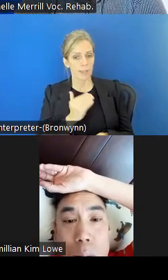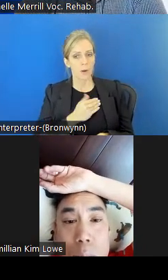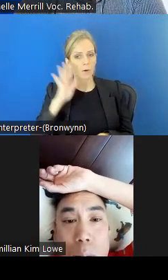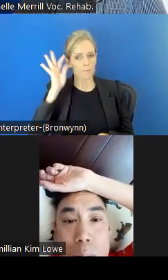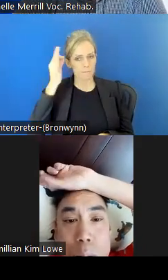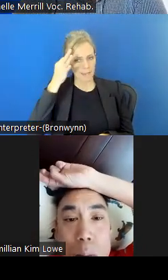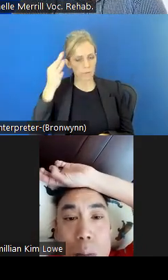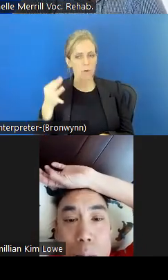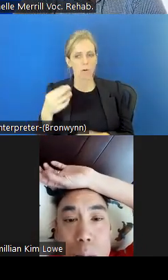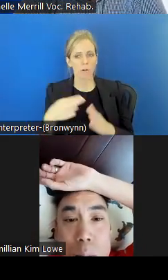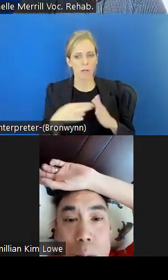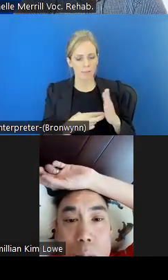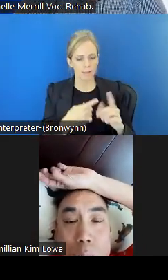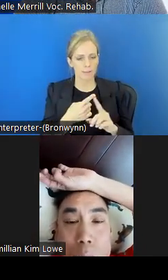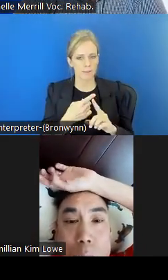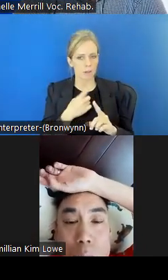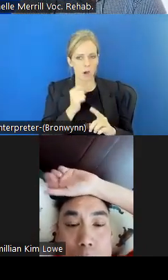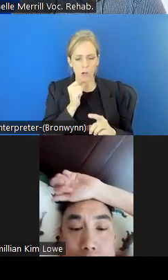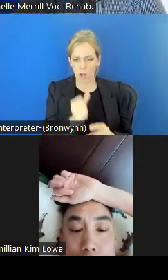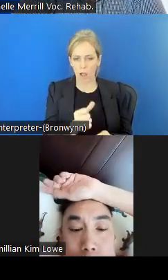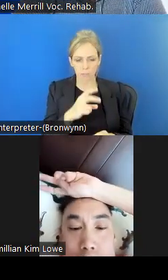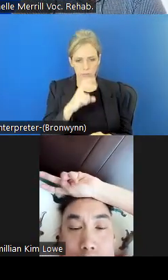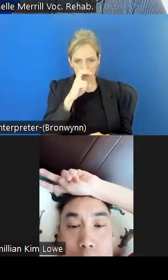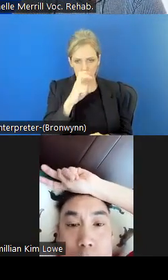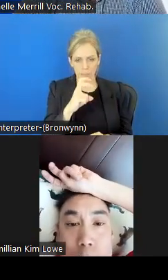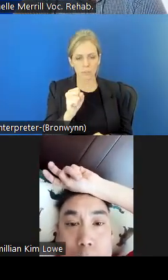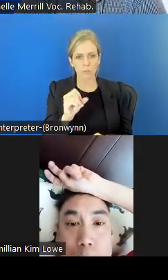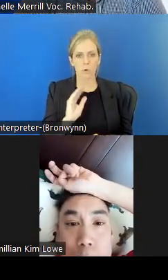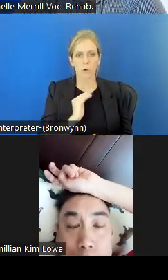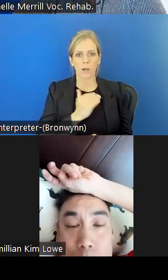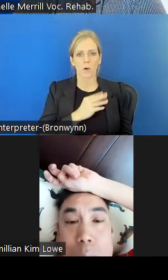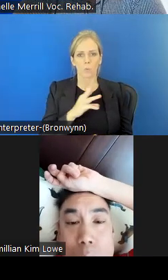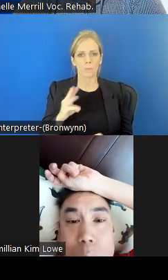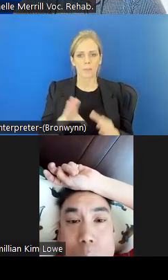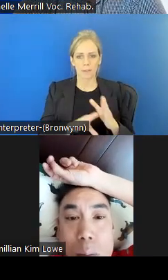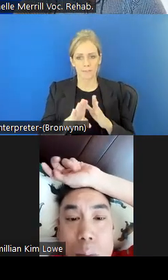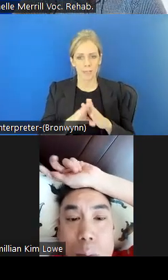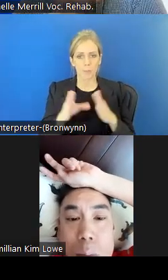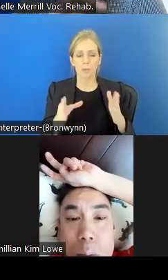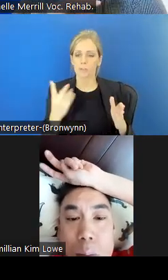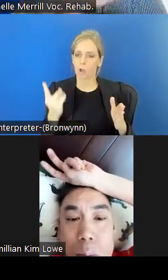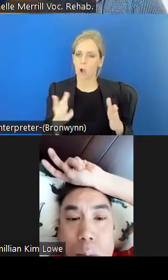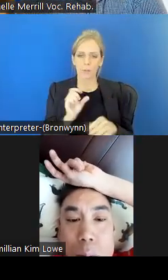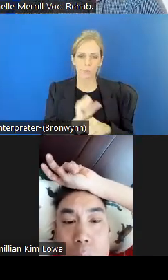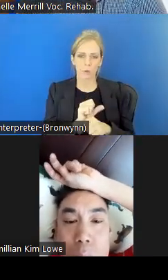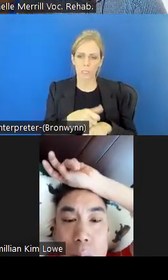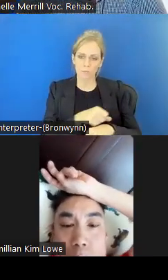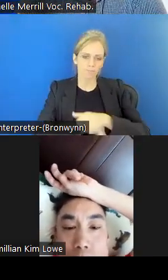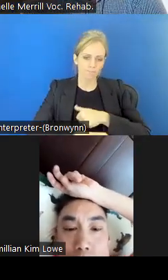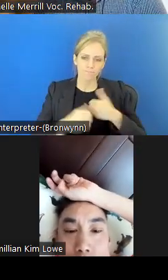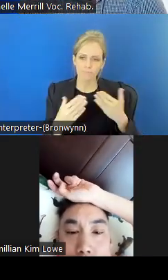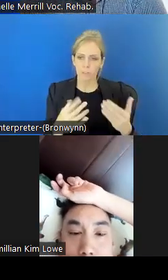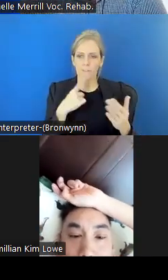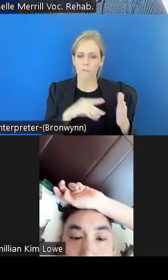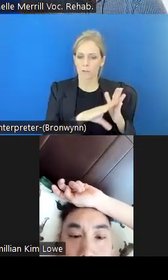website developer has been working diligently to always improve the website. We've been working, in addition to putting it through all of